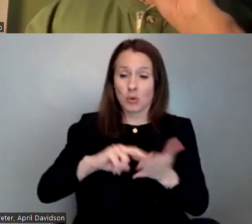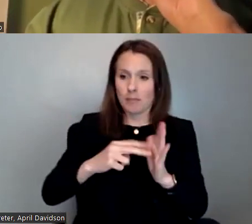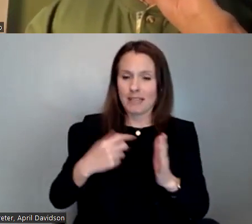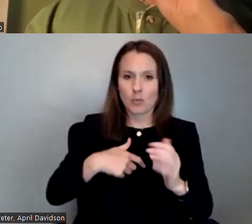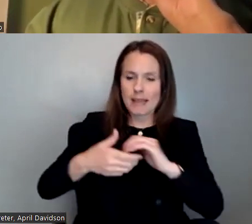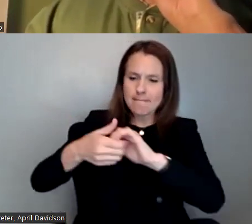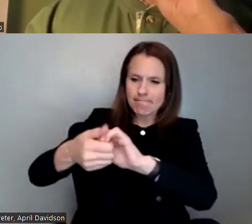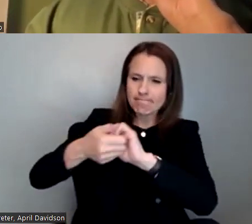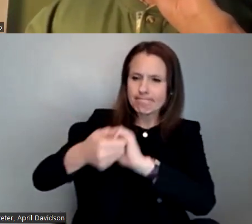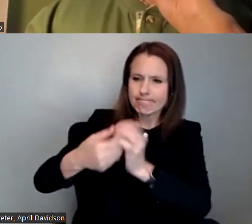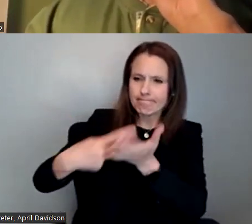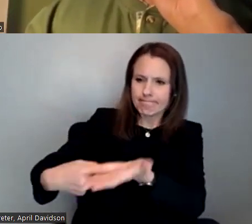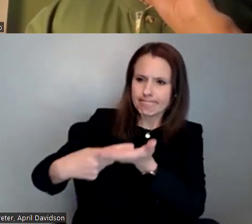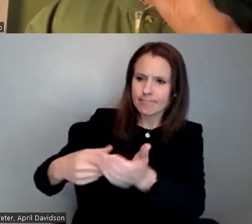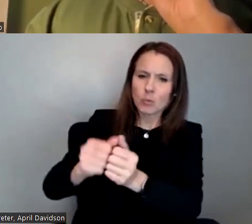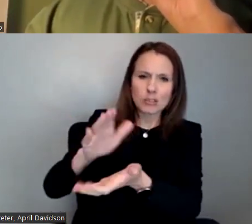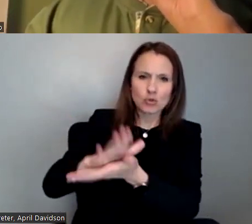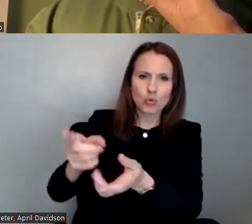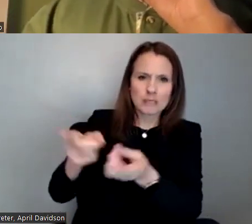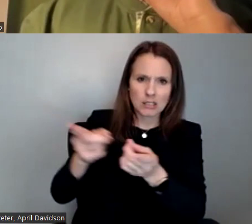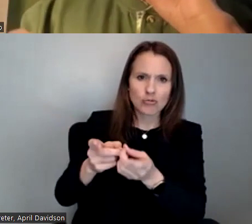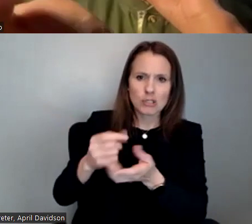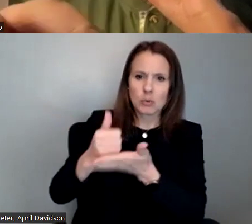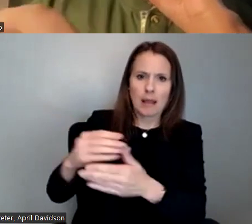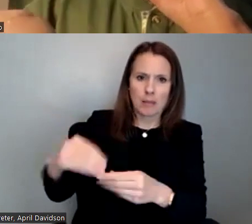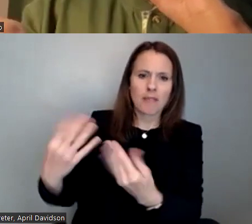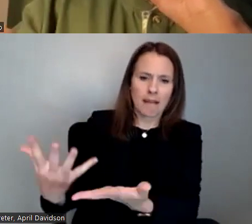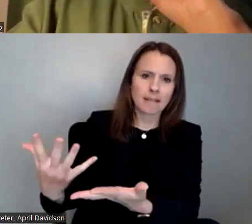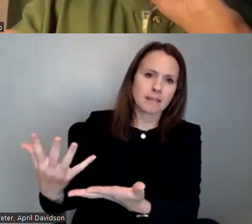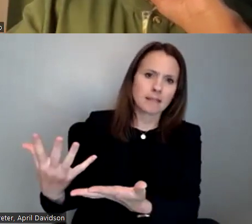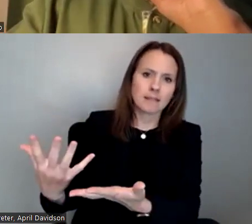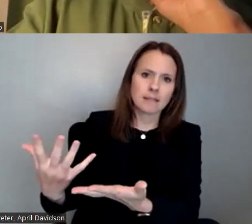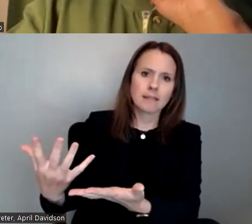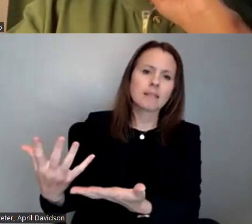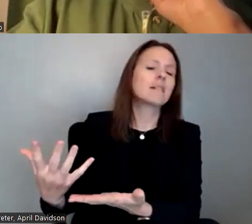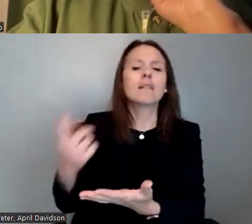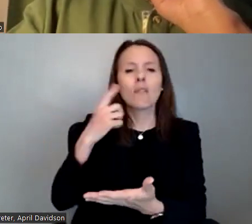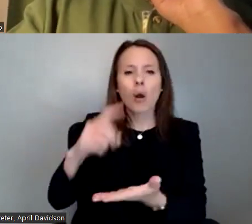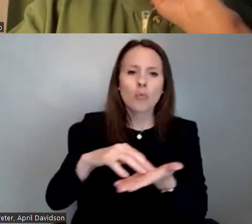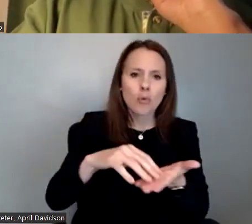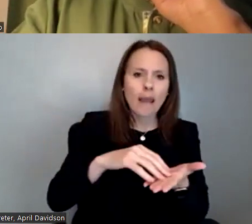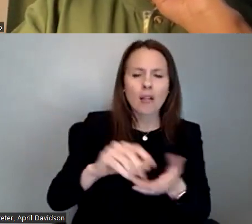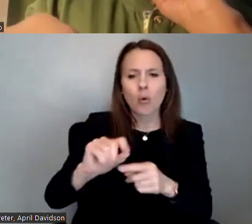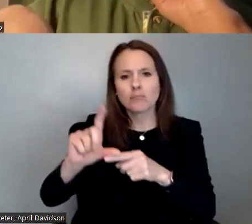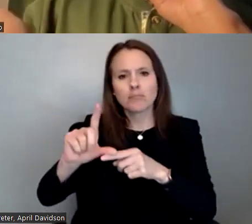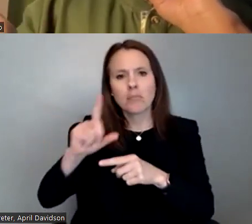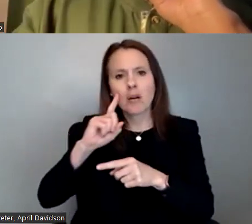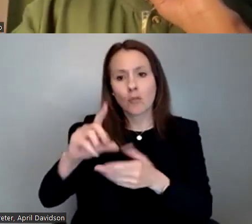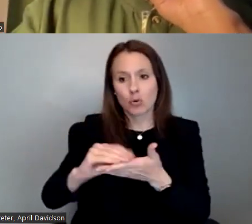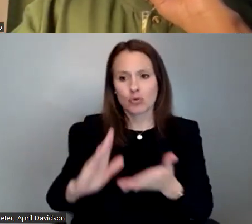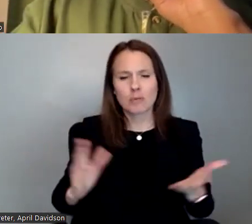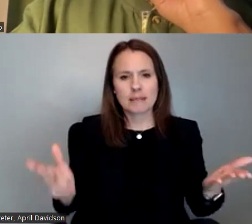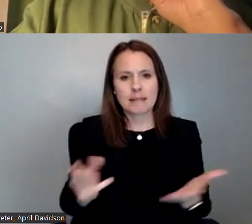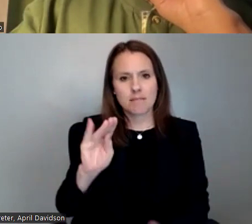school district to provide those books in Braille or in large print for the students here in the state of